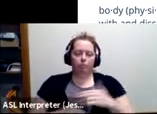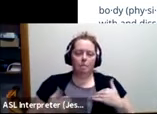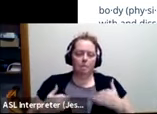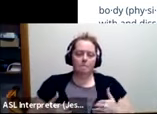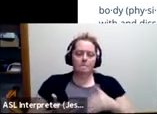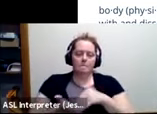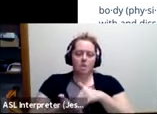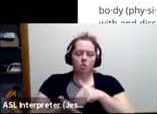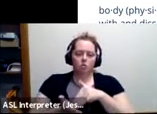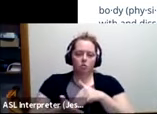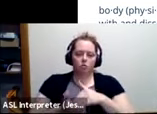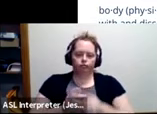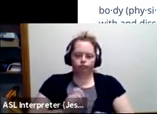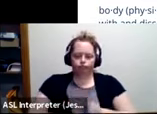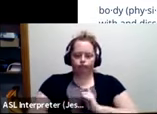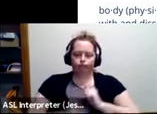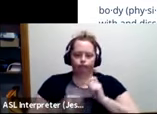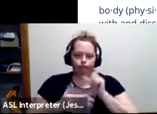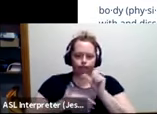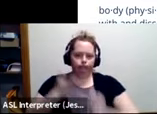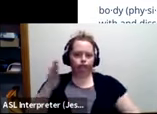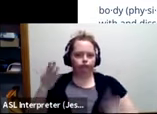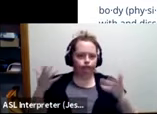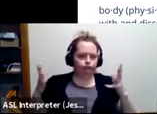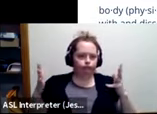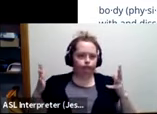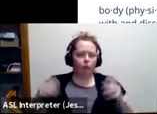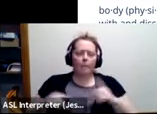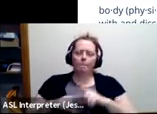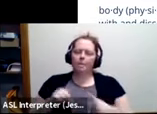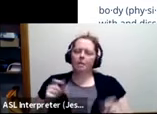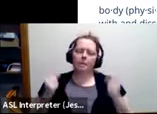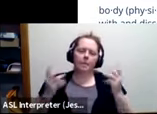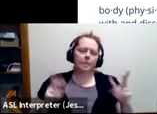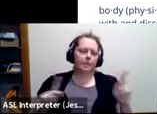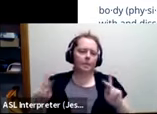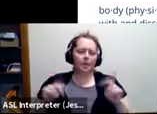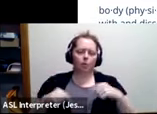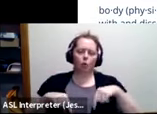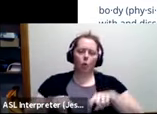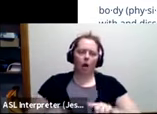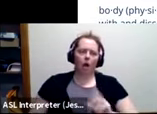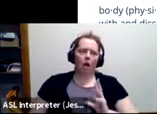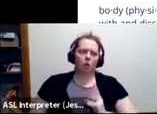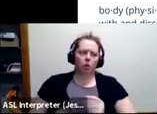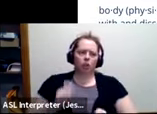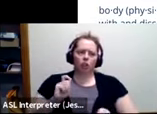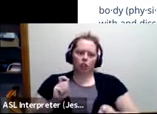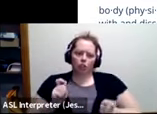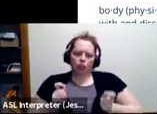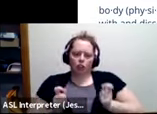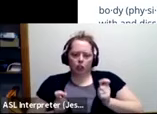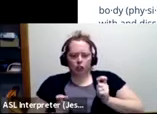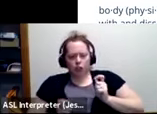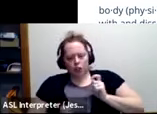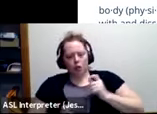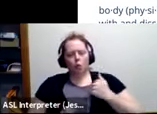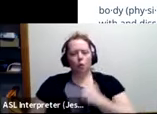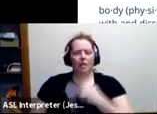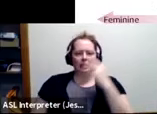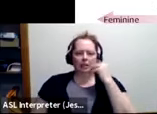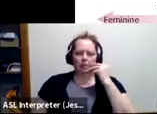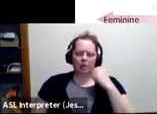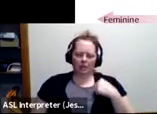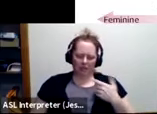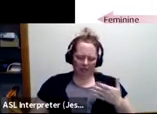still experience, dysphoric body dysphoria during our transition. So please keep that in mind.